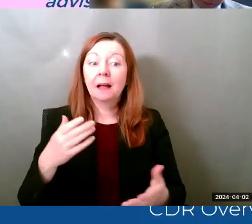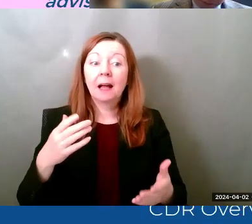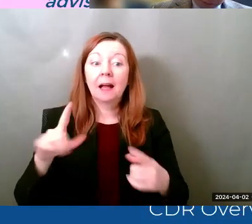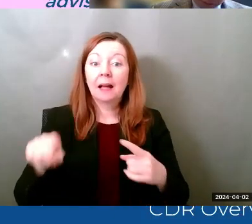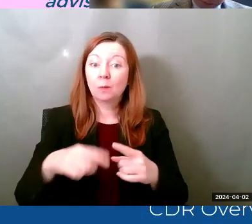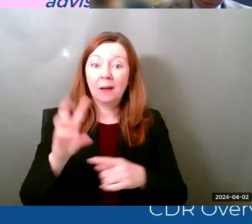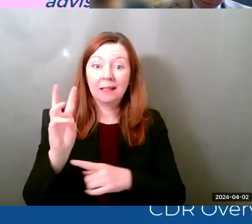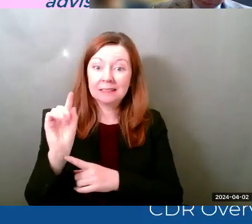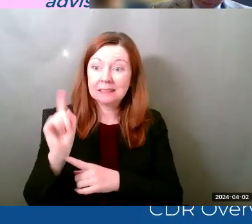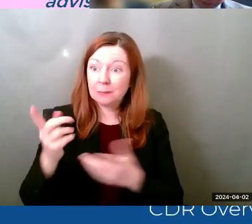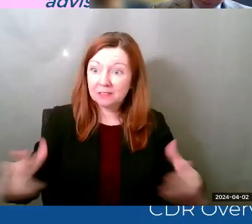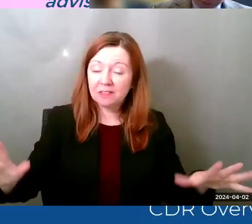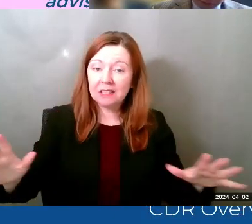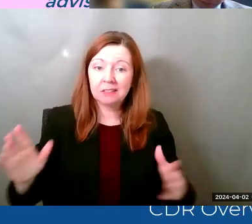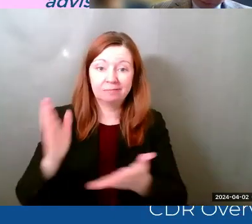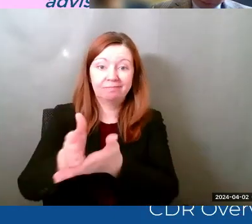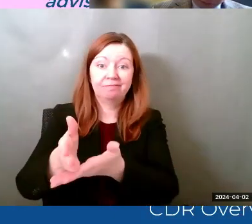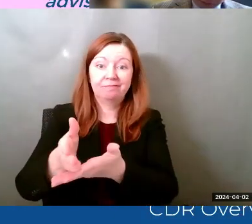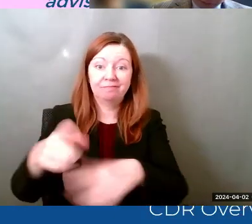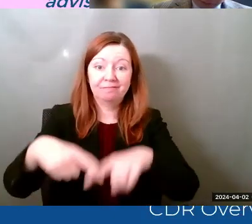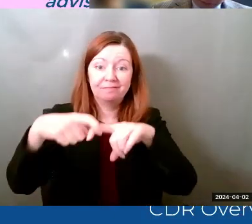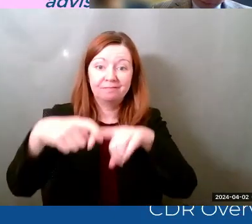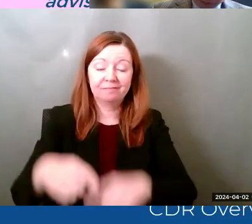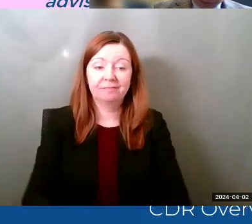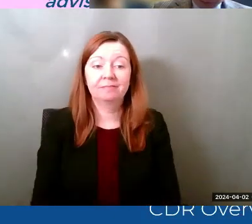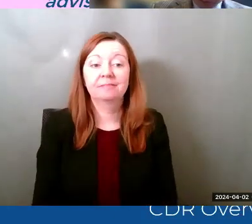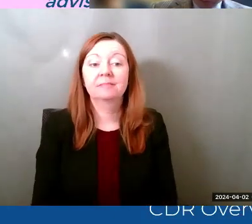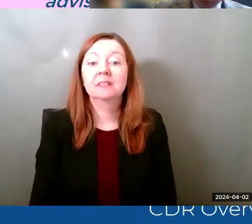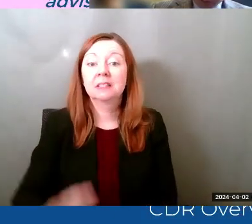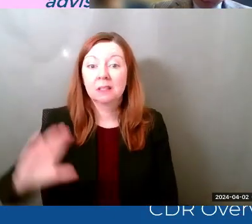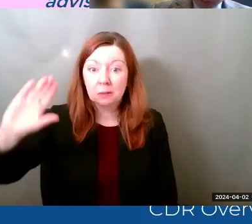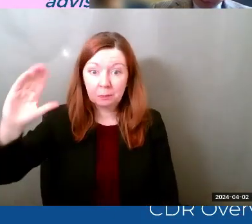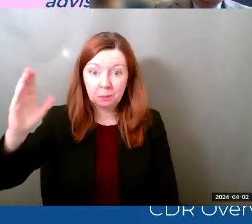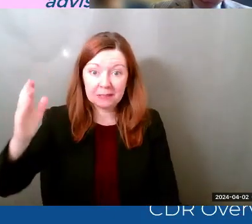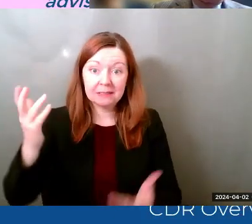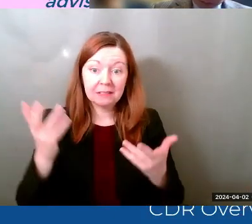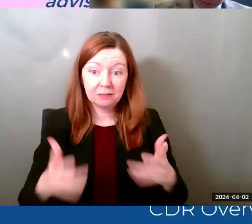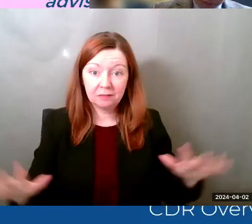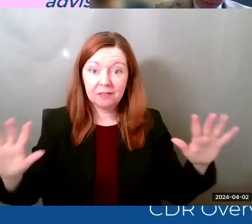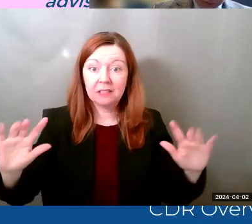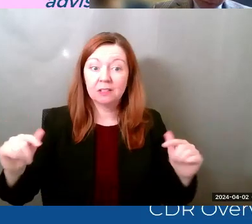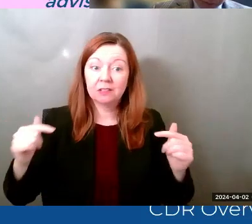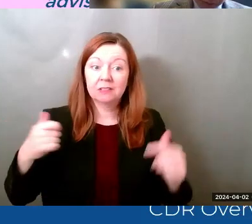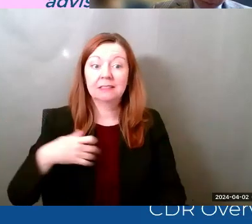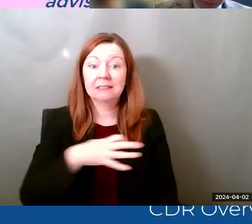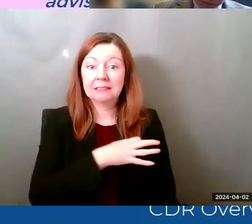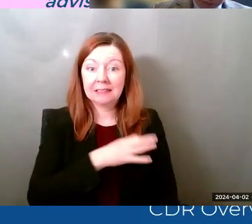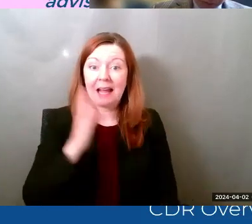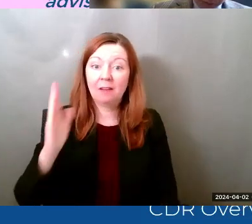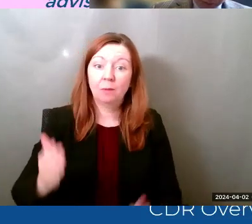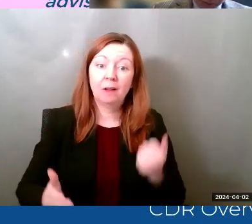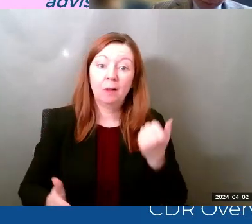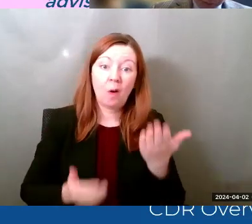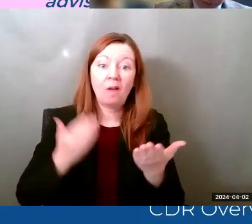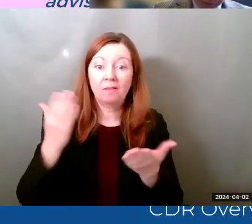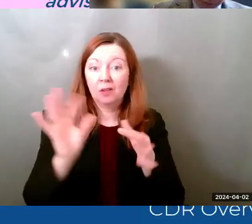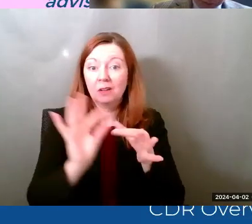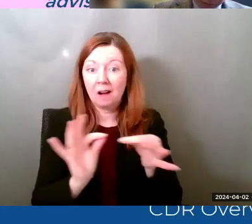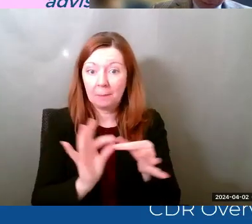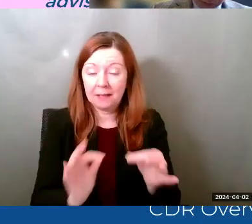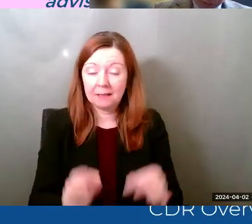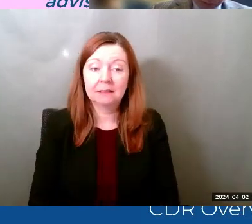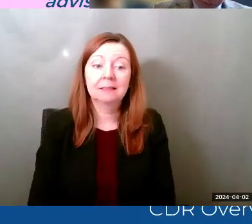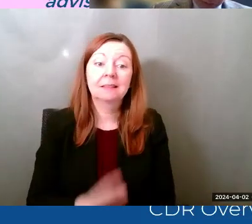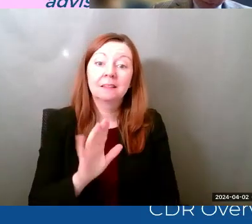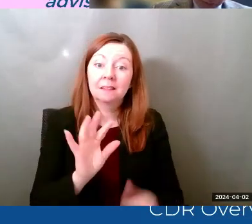the end of this time. After the presentation, staff will offer comments. These